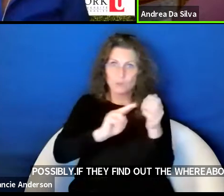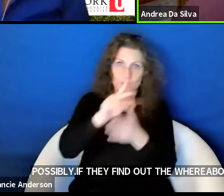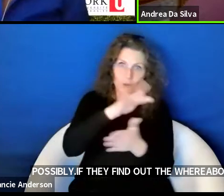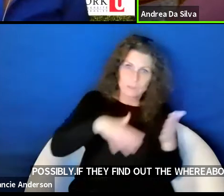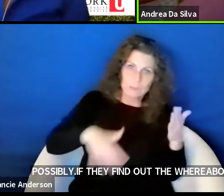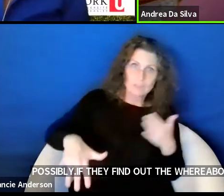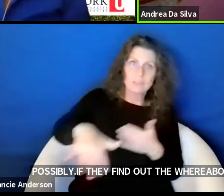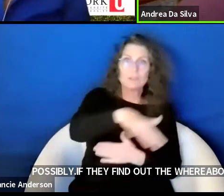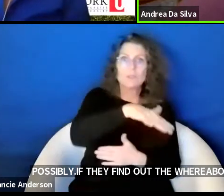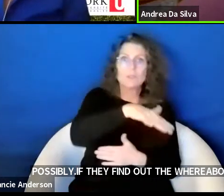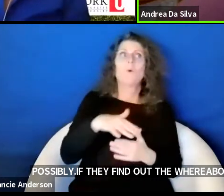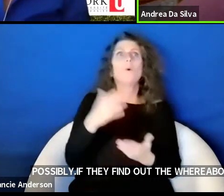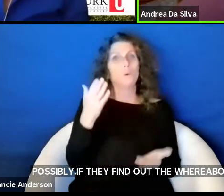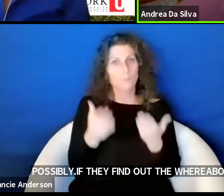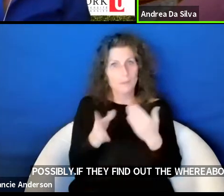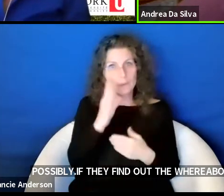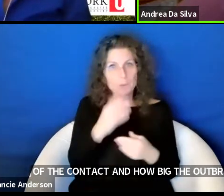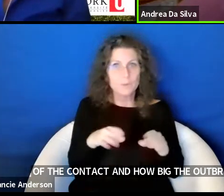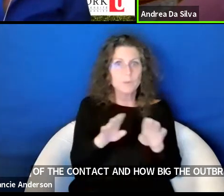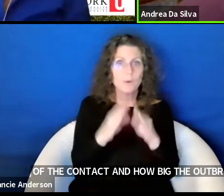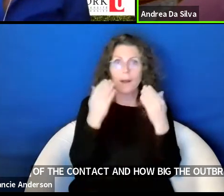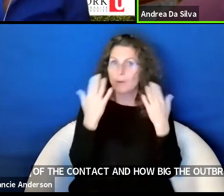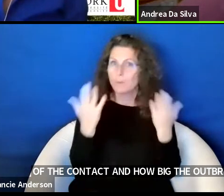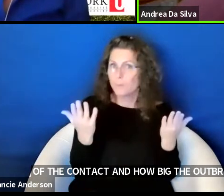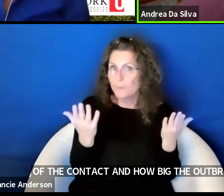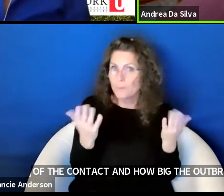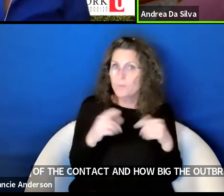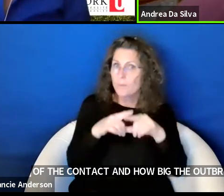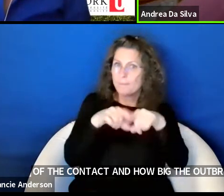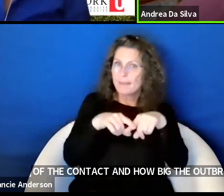is. So it is